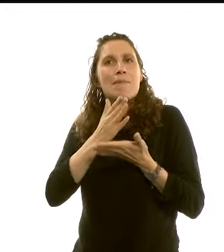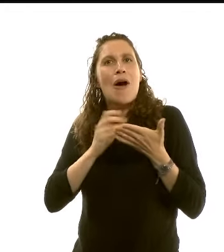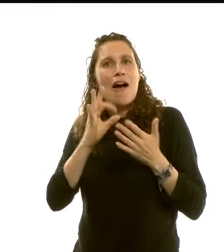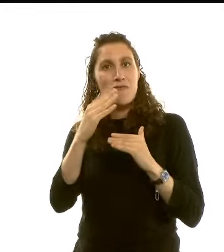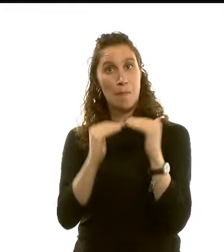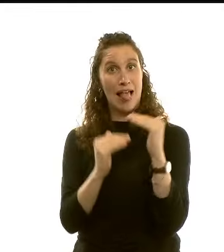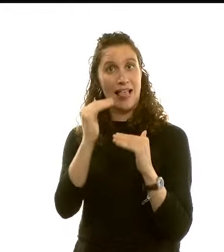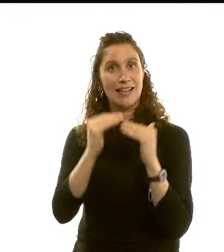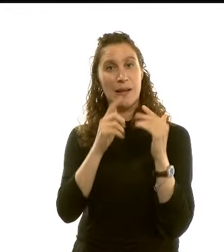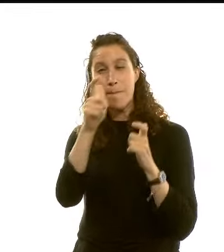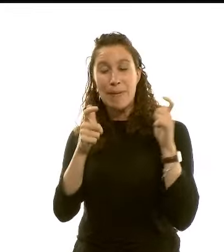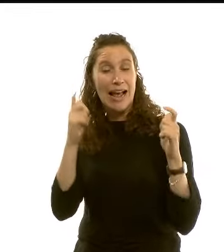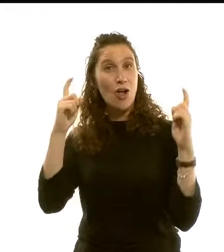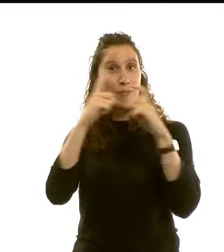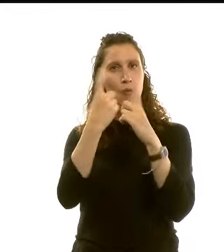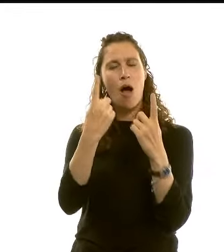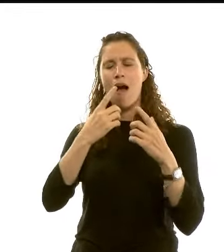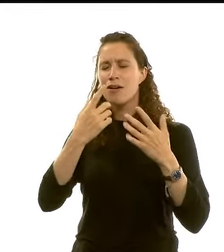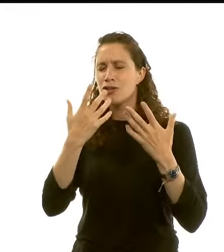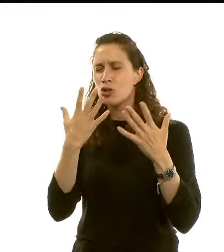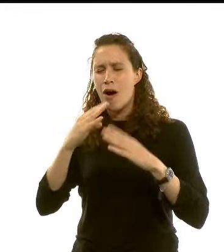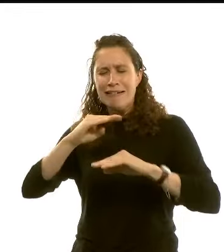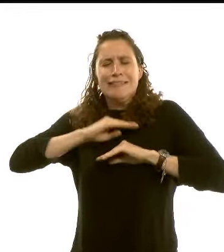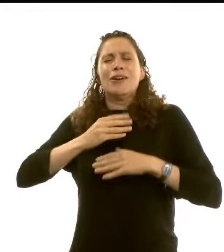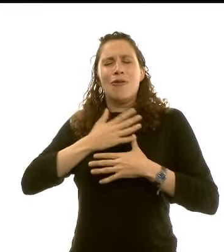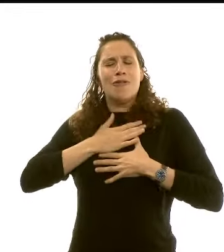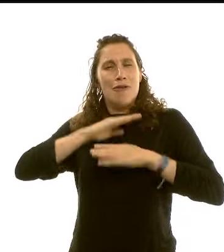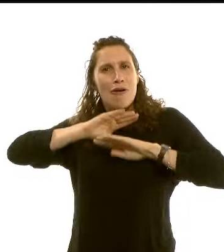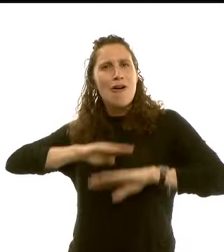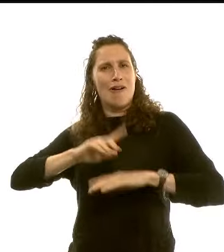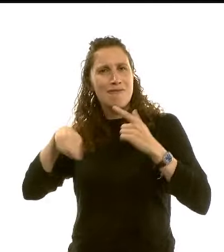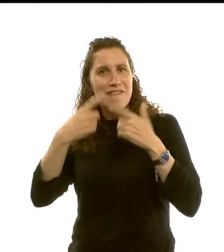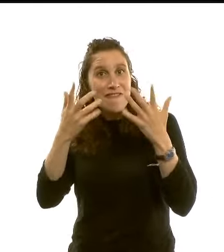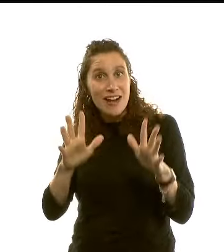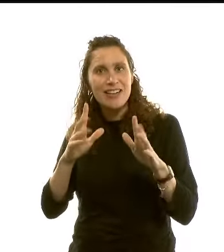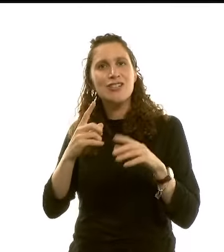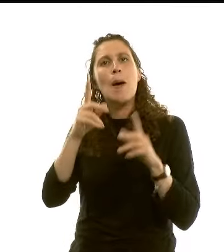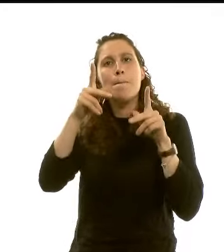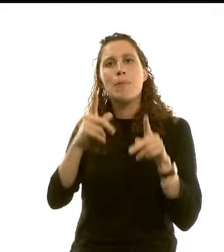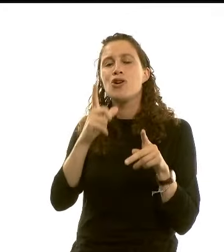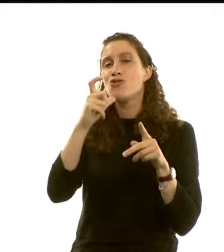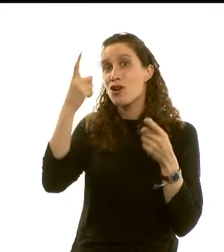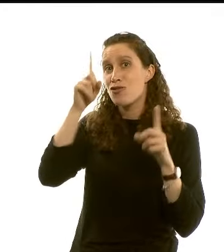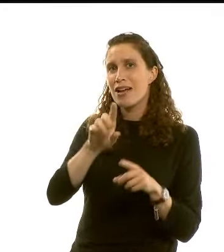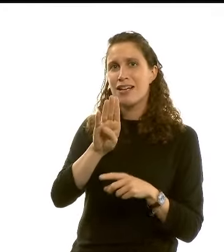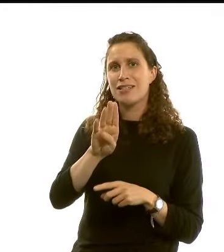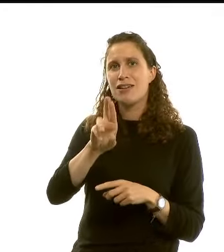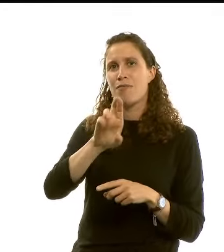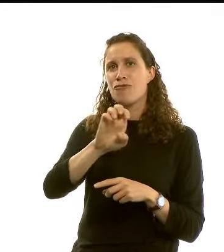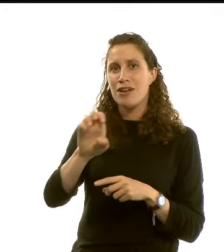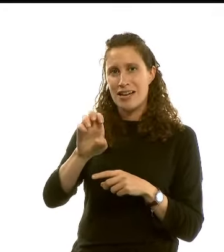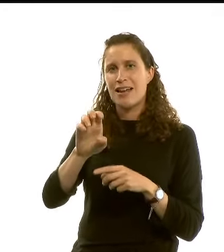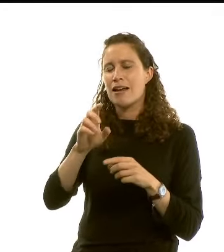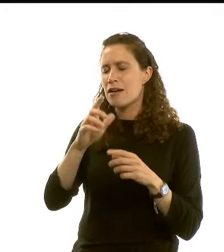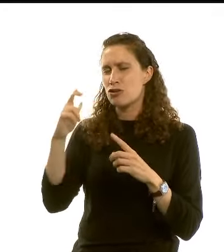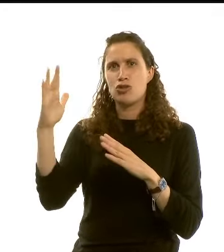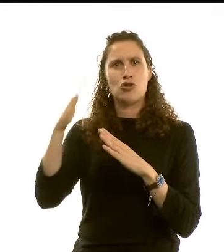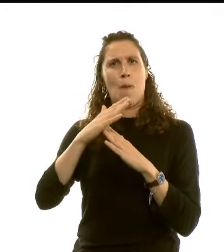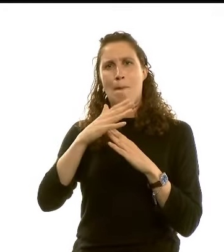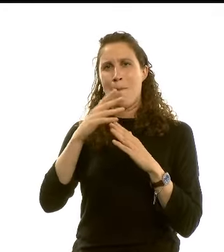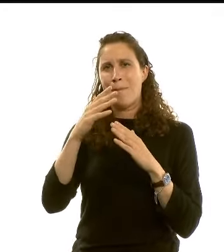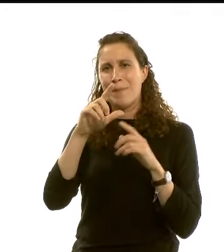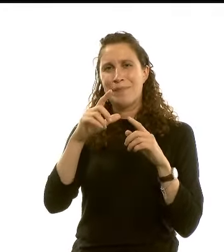and complex one, is just so satisfying. And one person who agrees with me is Bree Burns. Here is the master LEGO brick builder getting